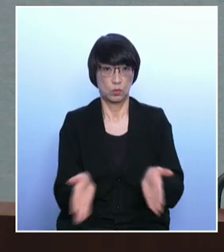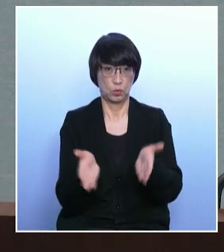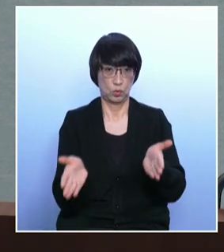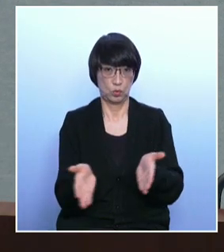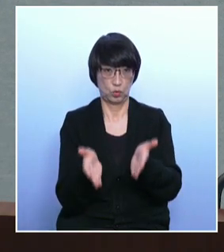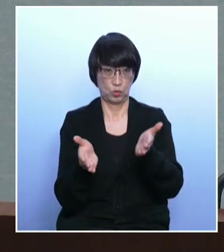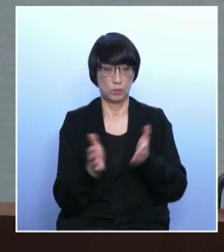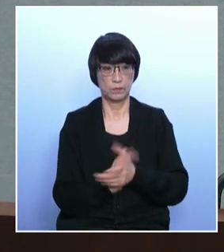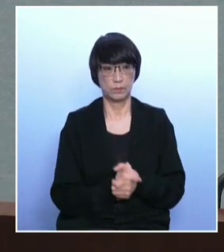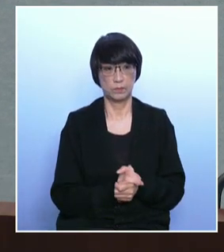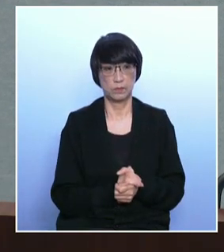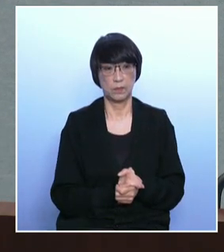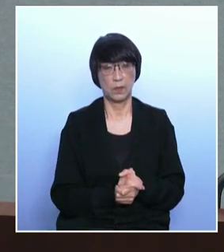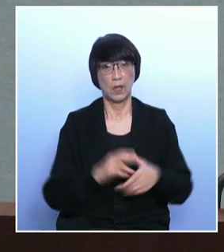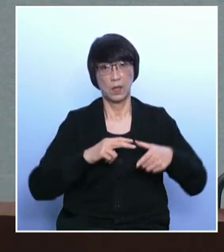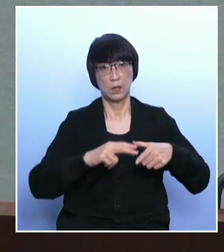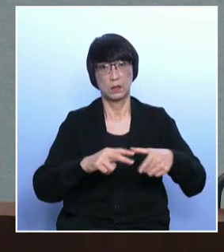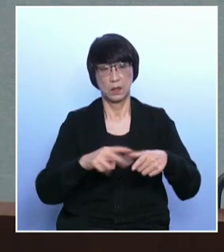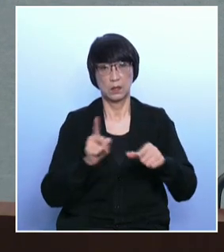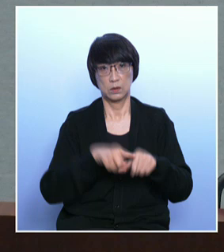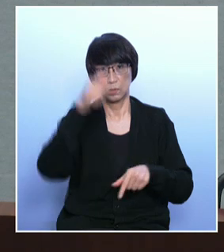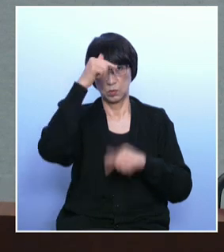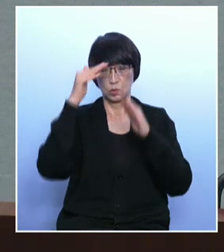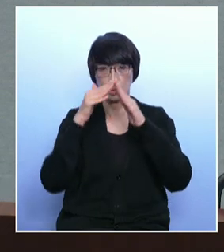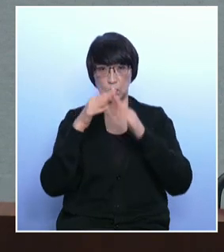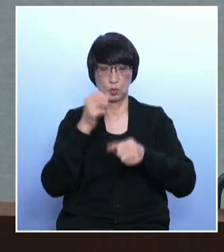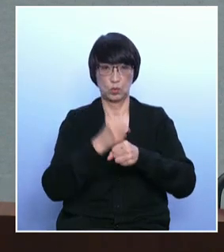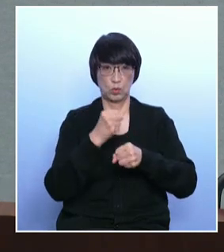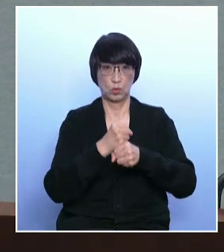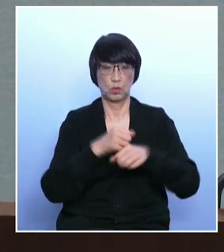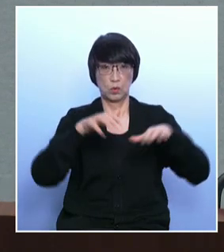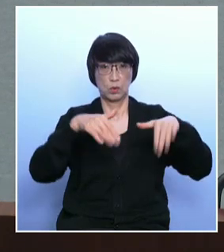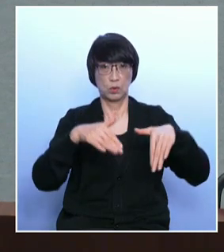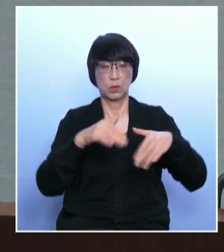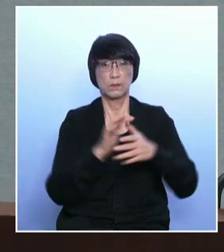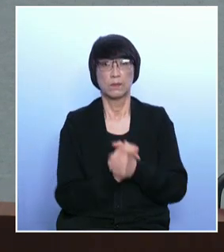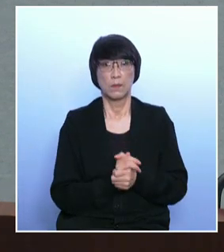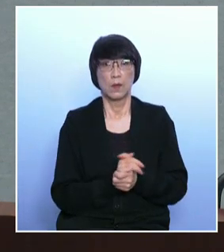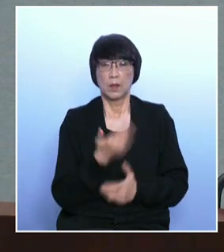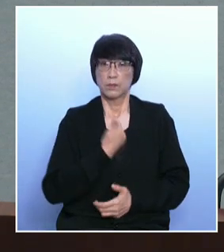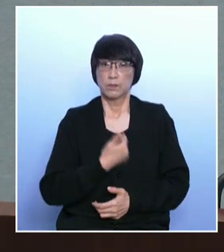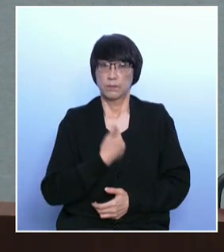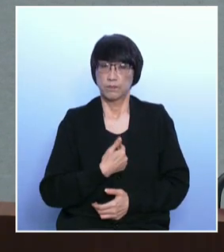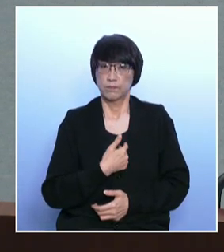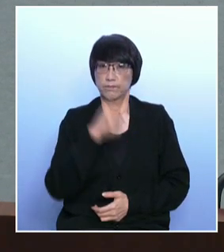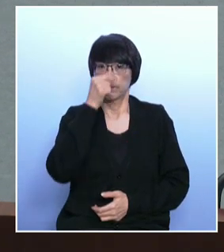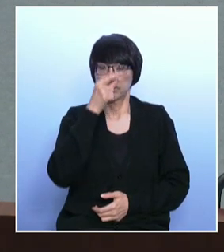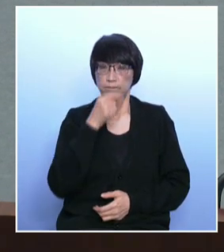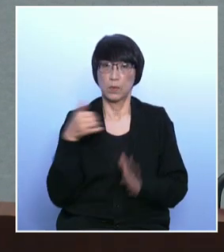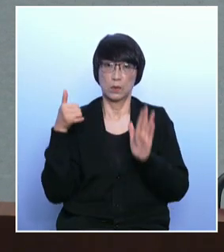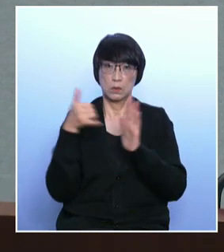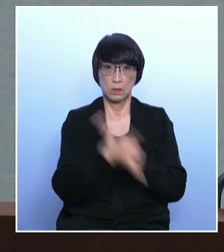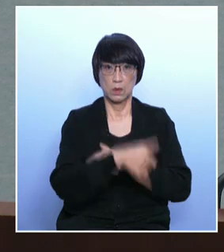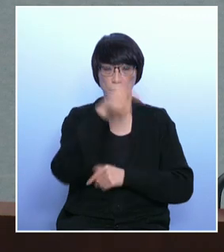There will be widespread publicity in relation to recruitment in the community. We want to